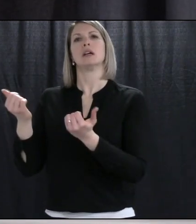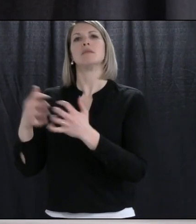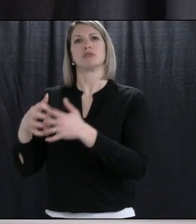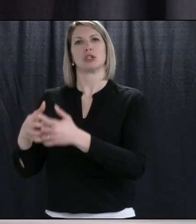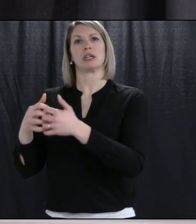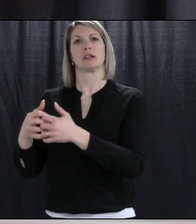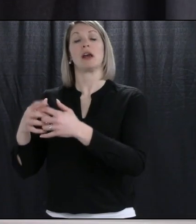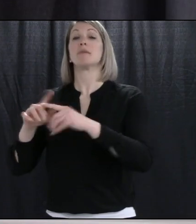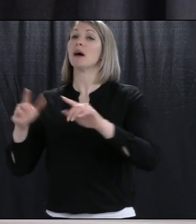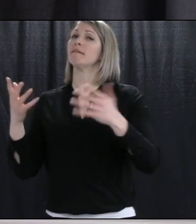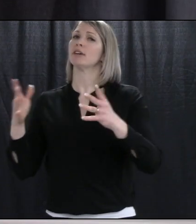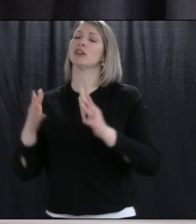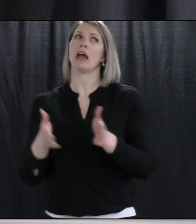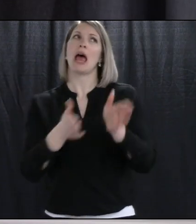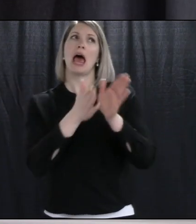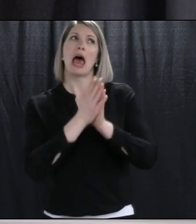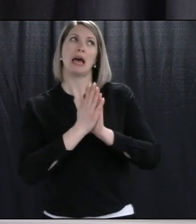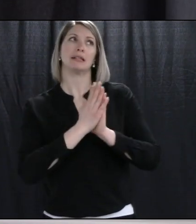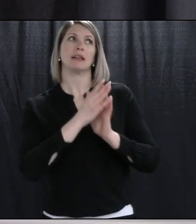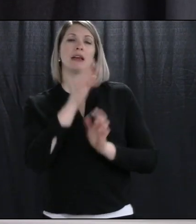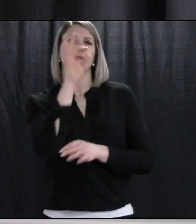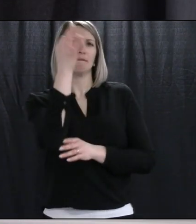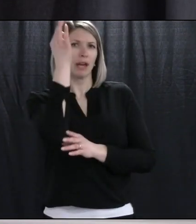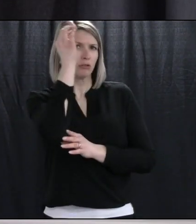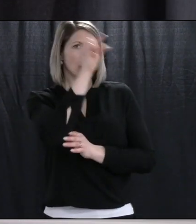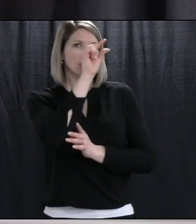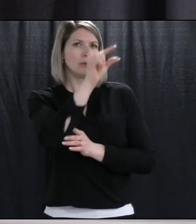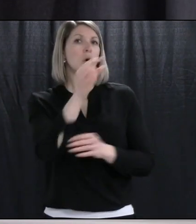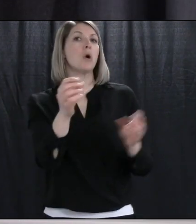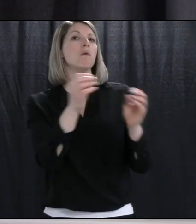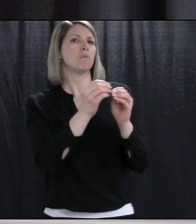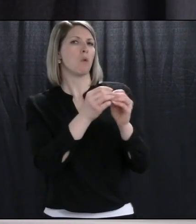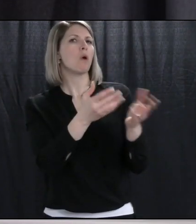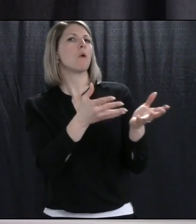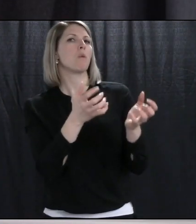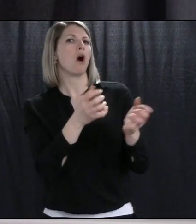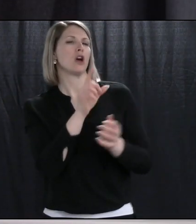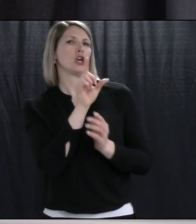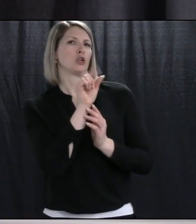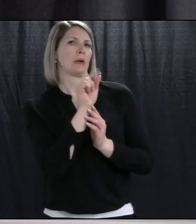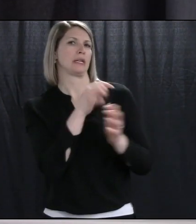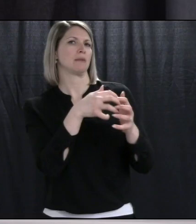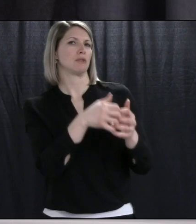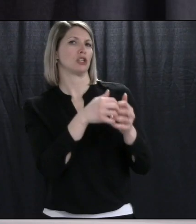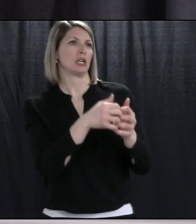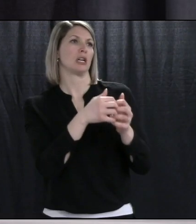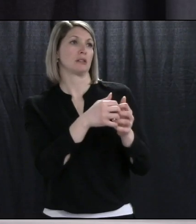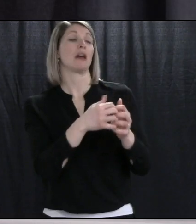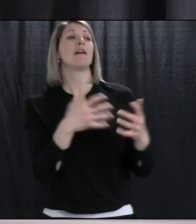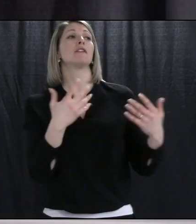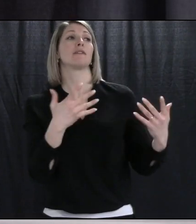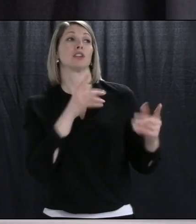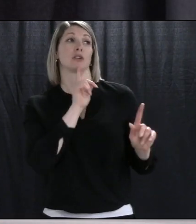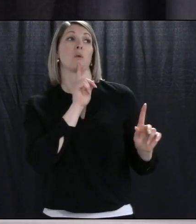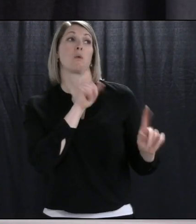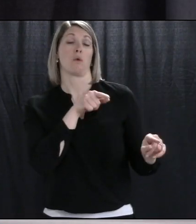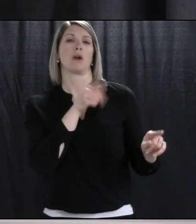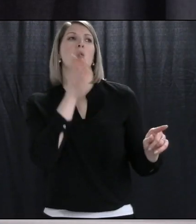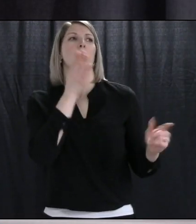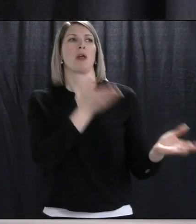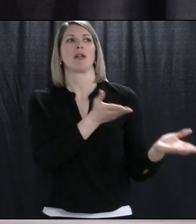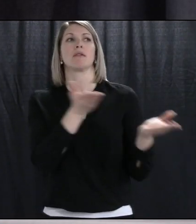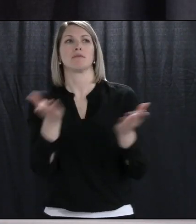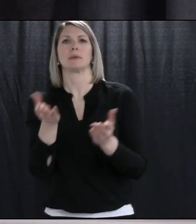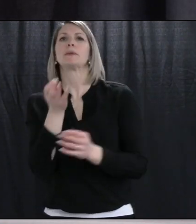and asked them for another 20, and that order was placed as recently as this morning.